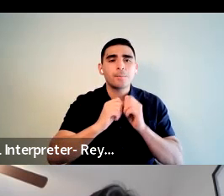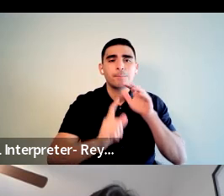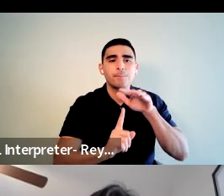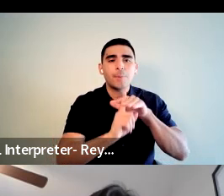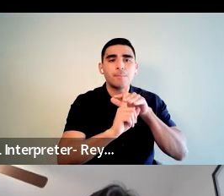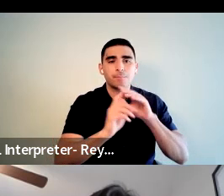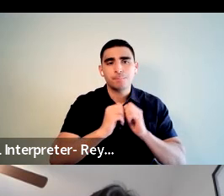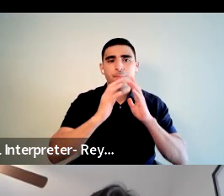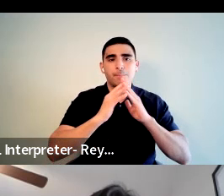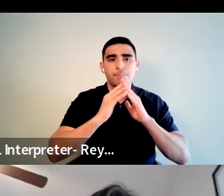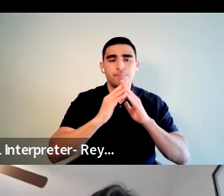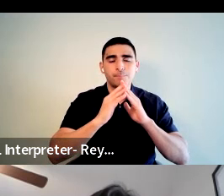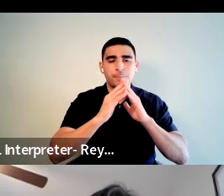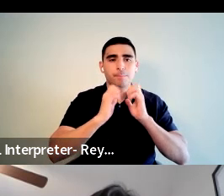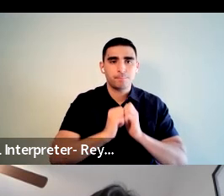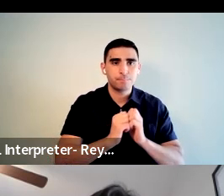have